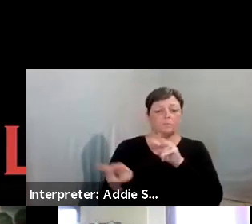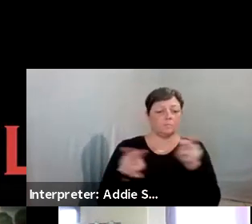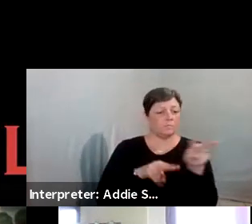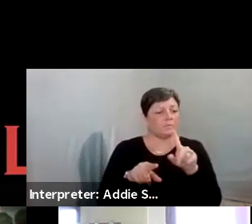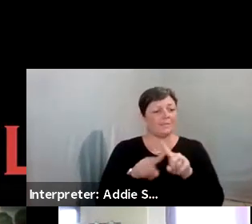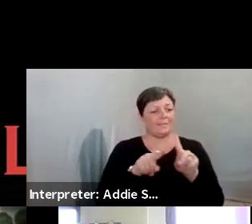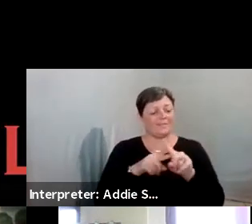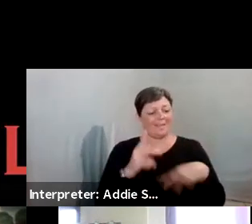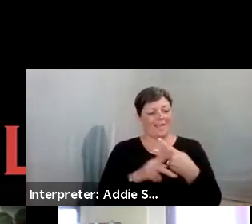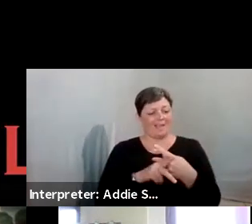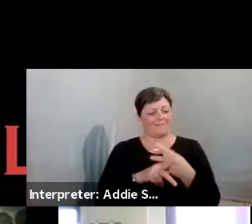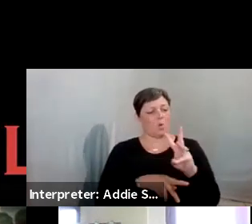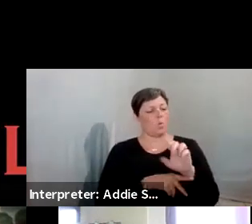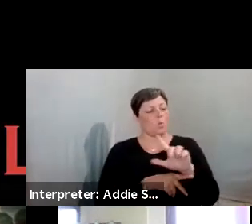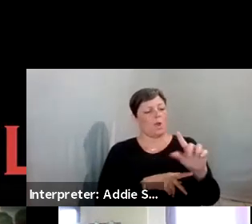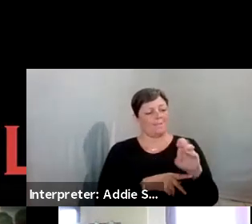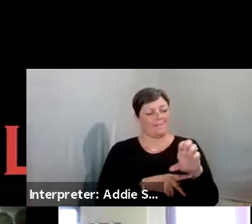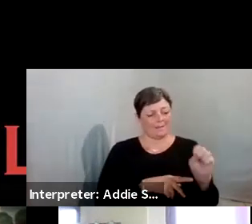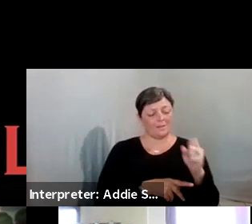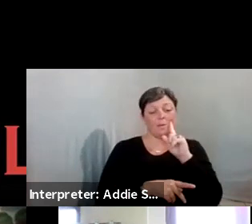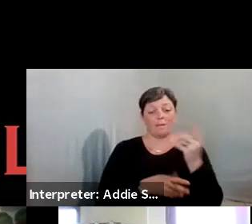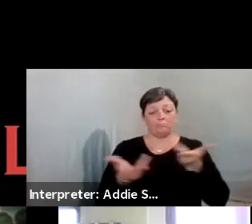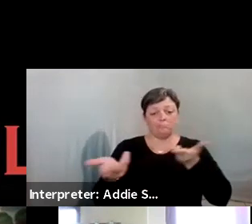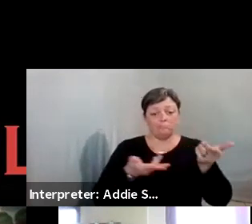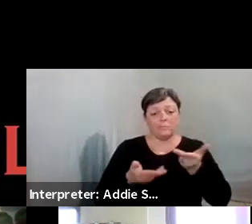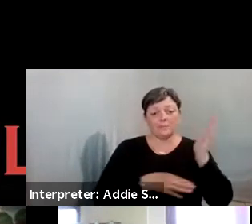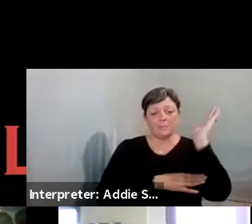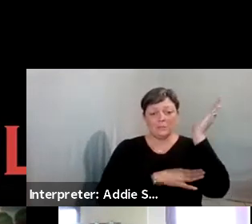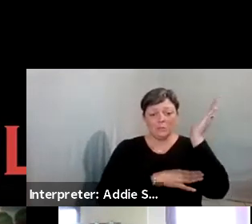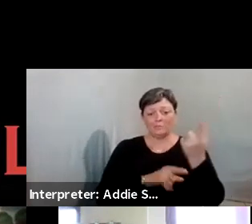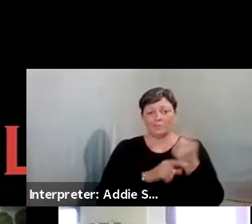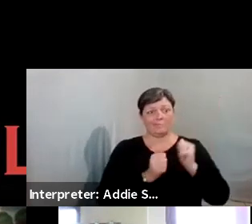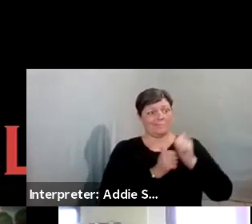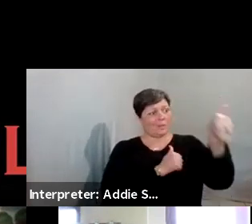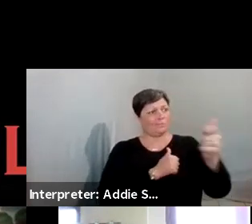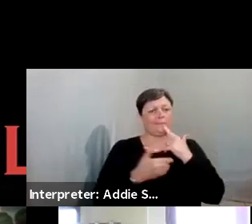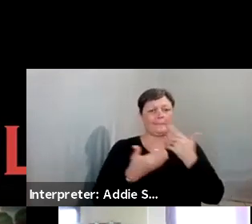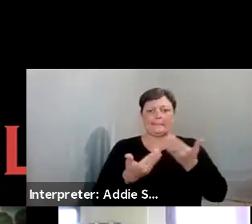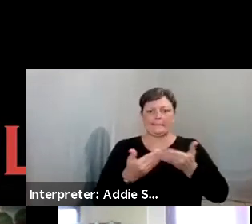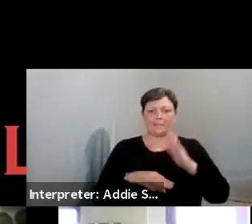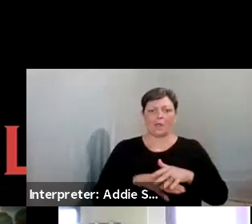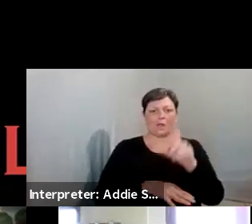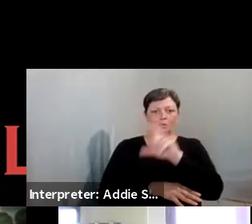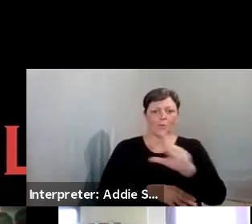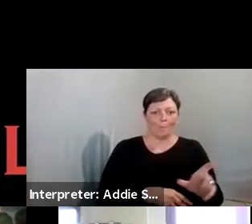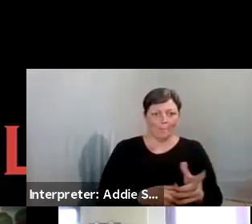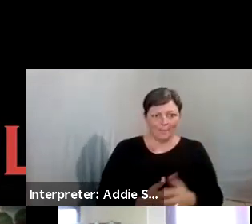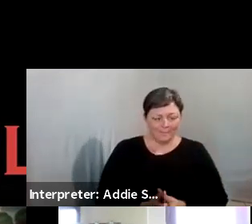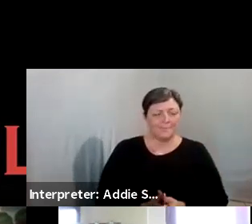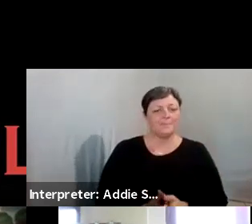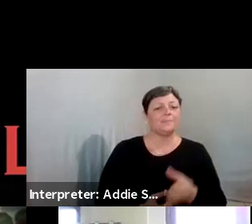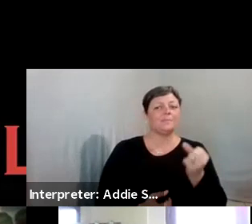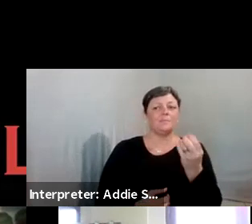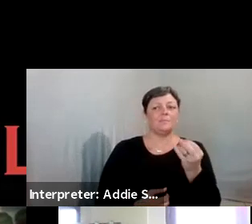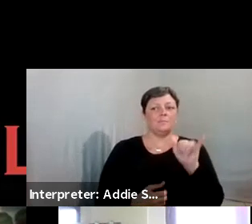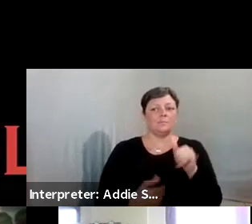of wellness. And so bringing in guest speakers, especially guest speakers from far away, is fairly easy on Zoom. And so I think it's in